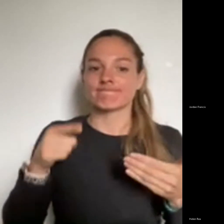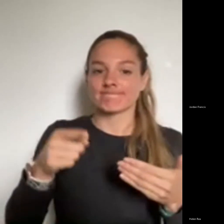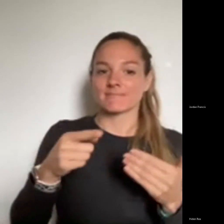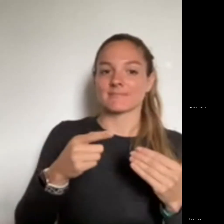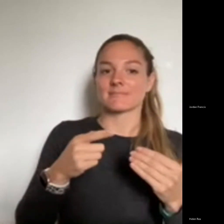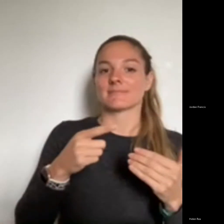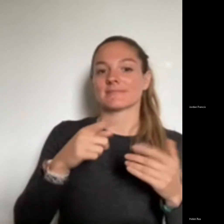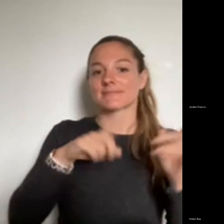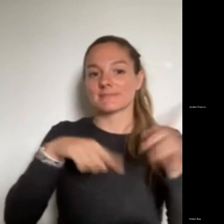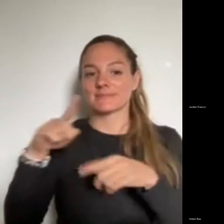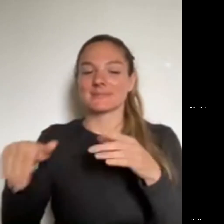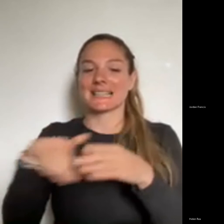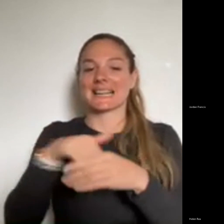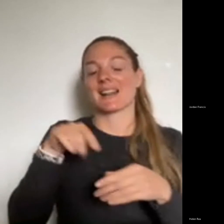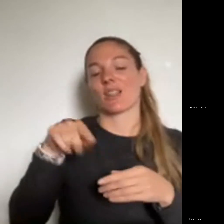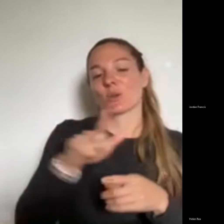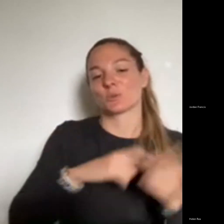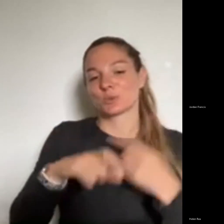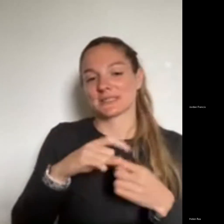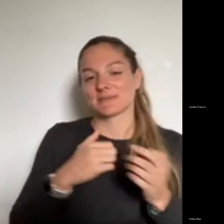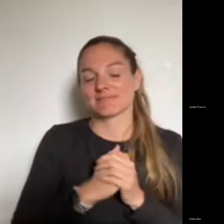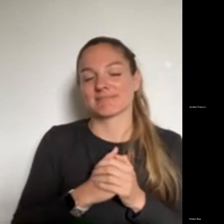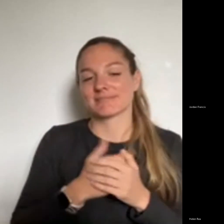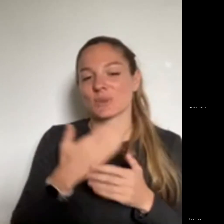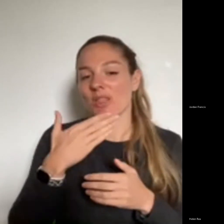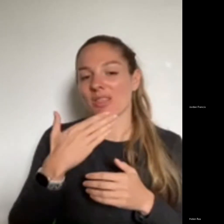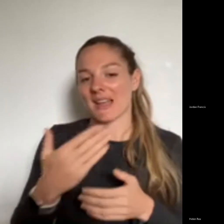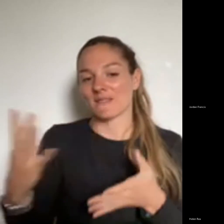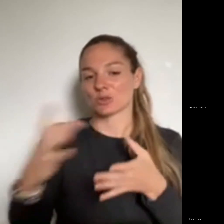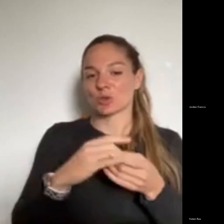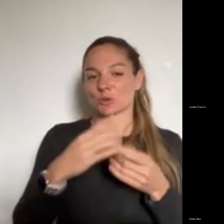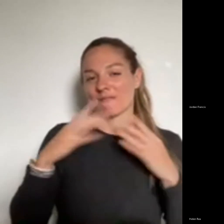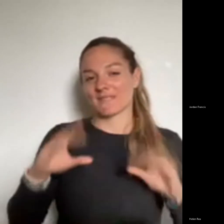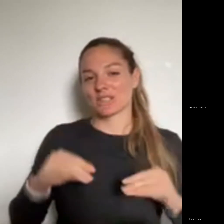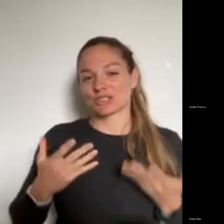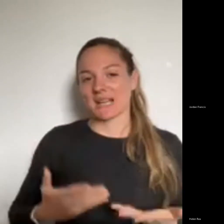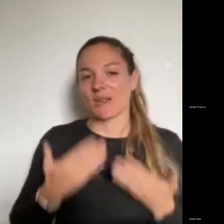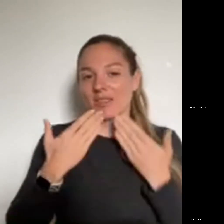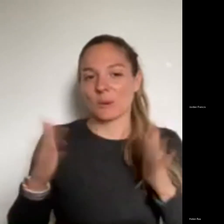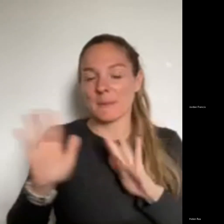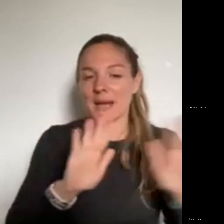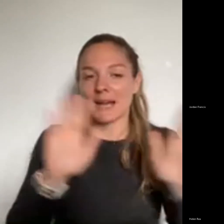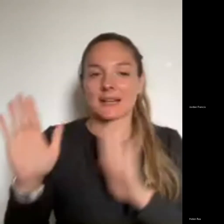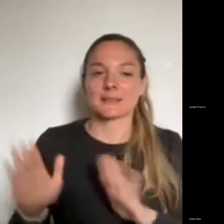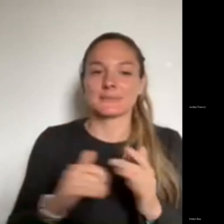community. So thank you very much for joining, and we'll finish the meeting there. Thank you. Bye now.